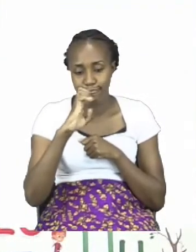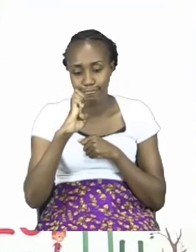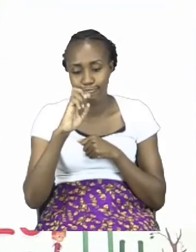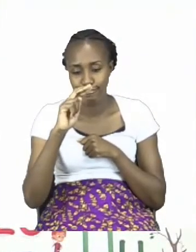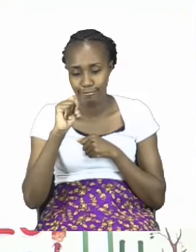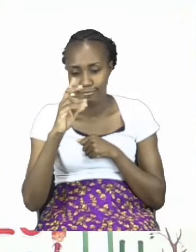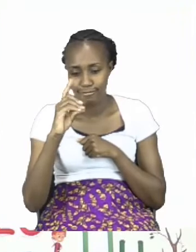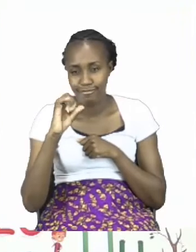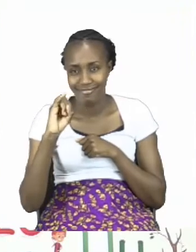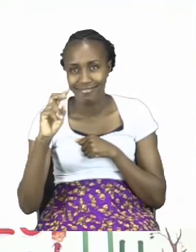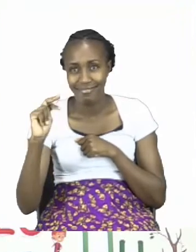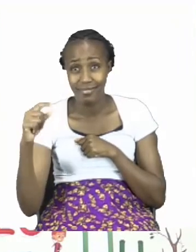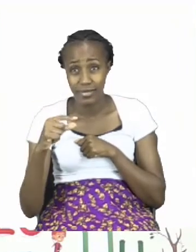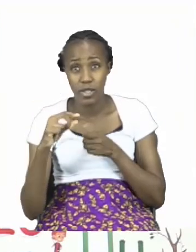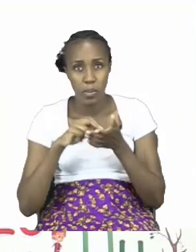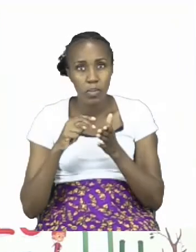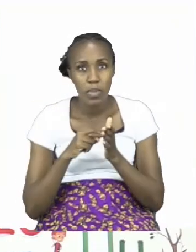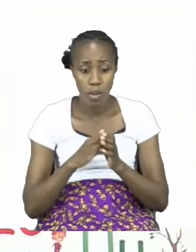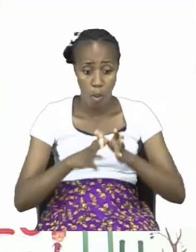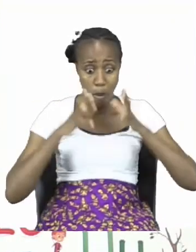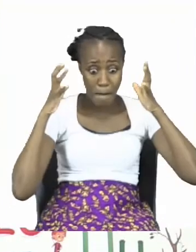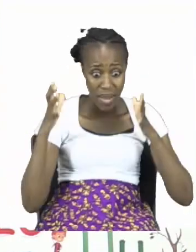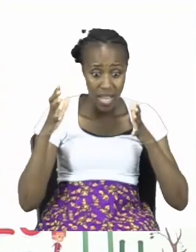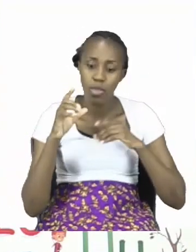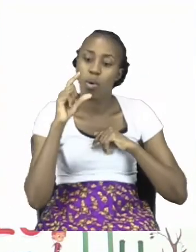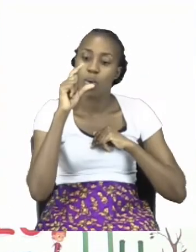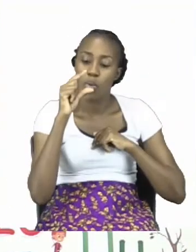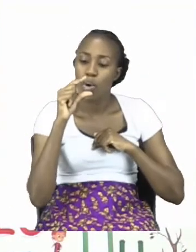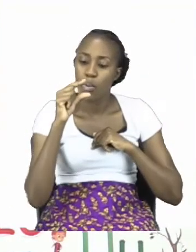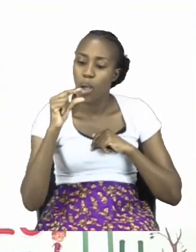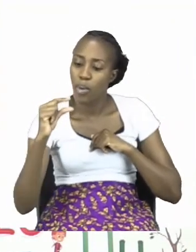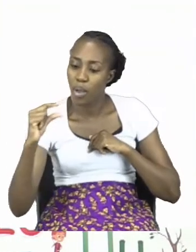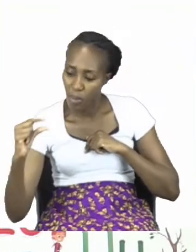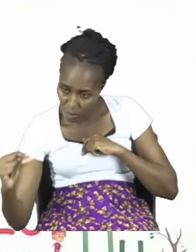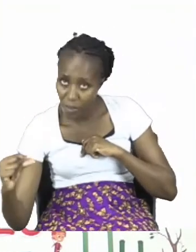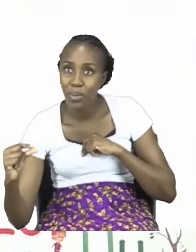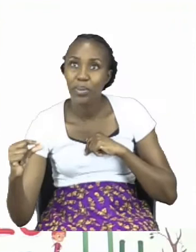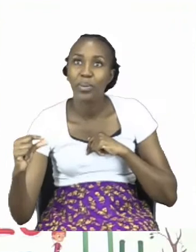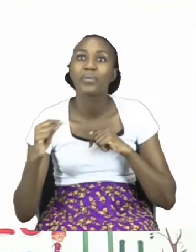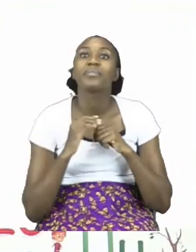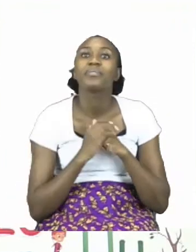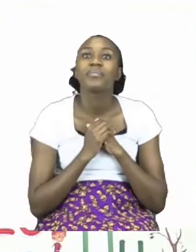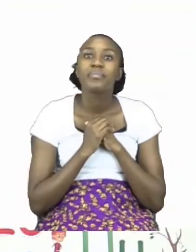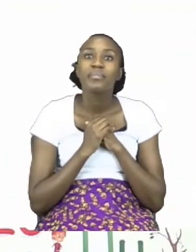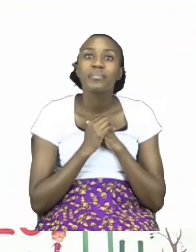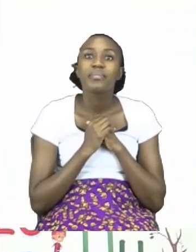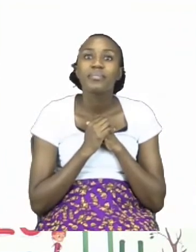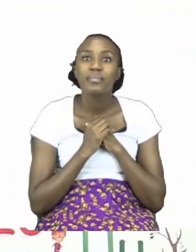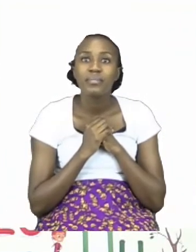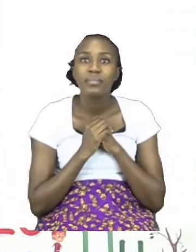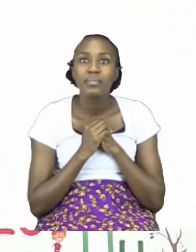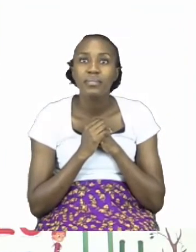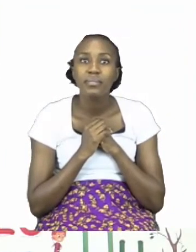biggest number all the way to the smallest one. So to help us, because we have 2-digit numbers, we are